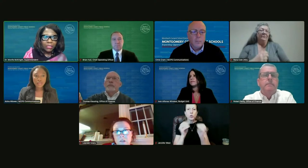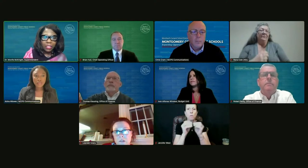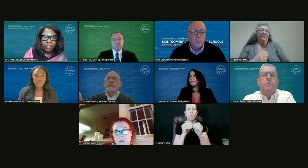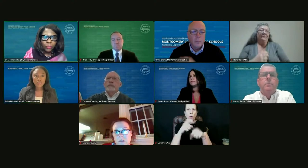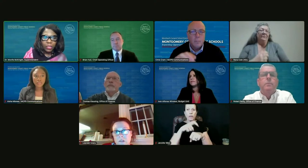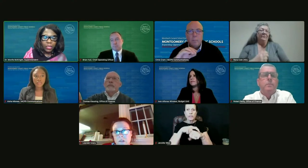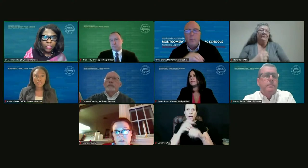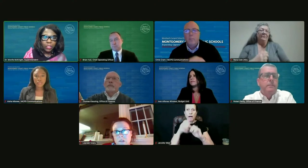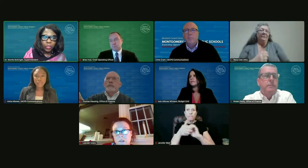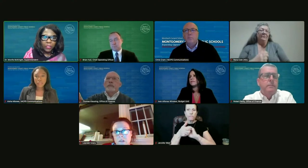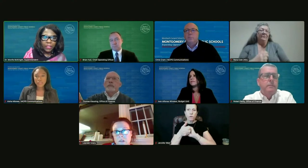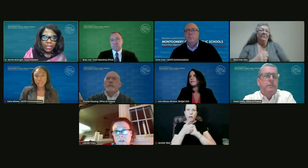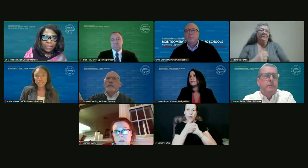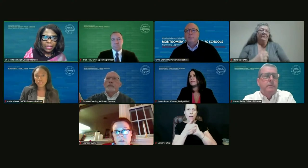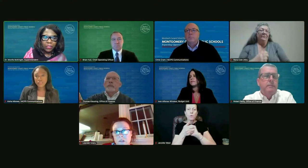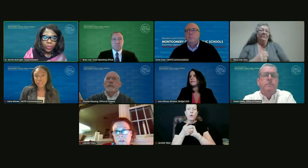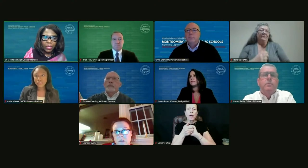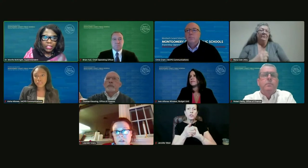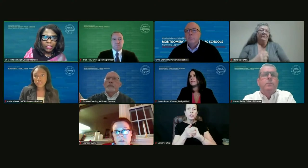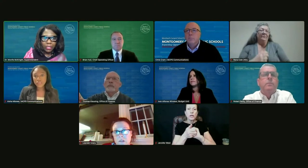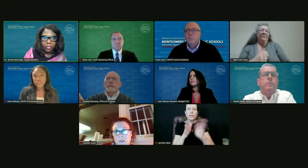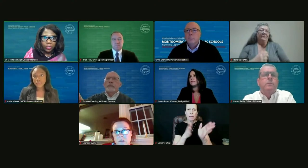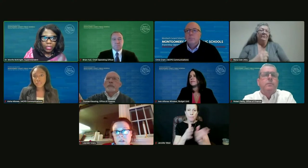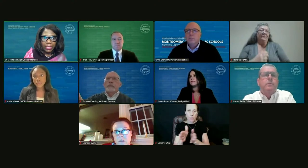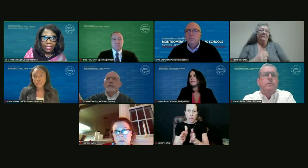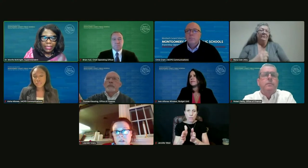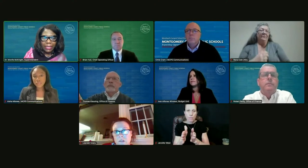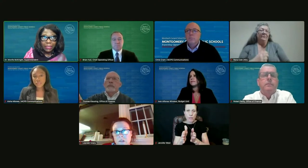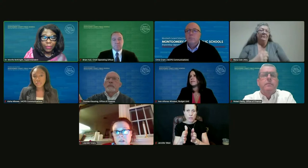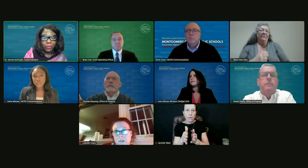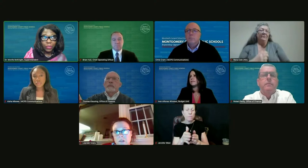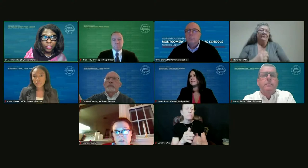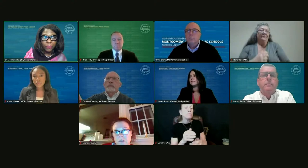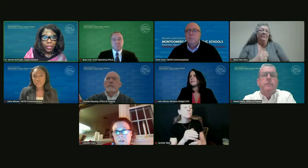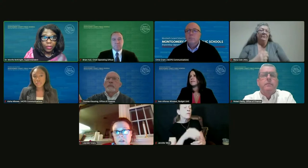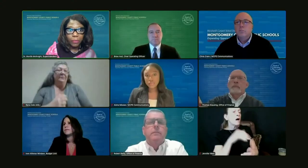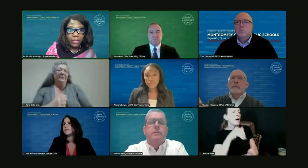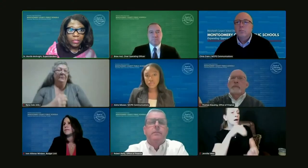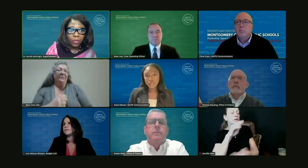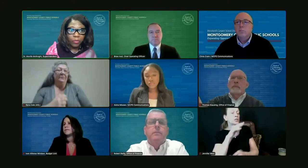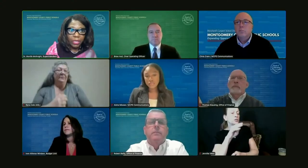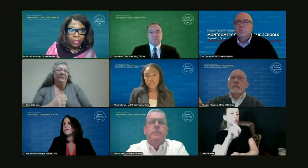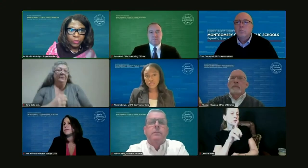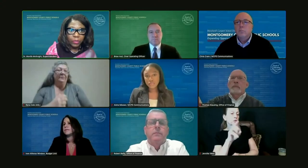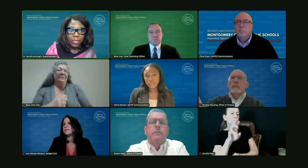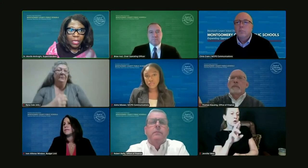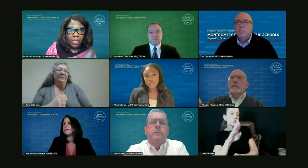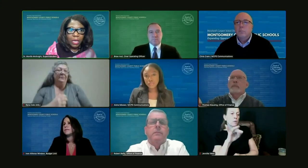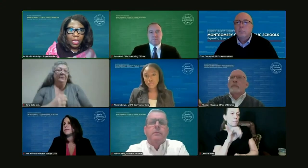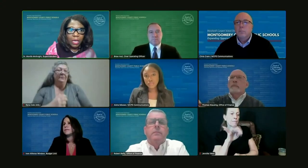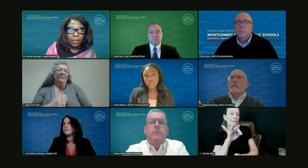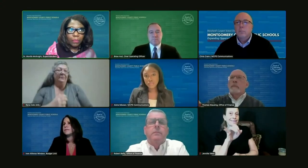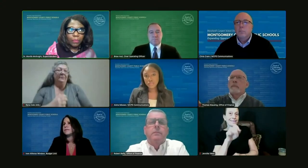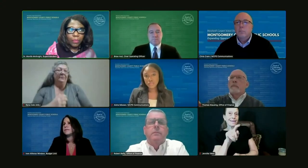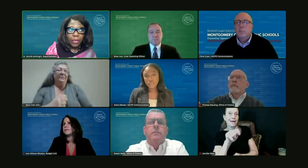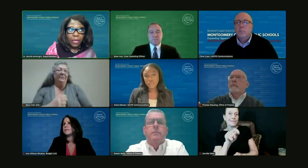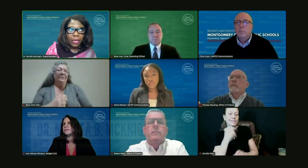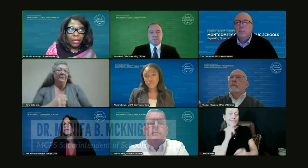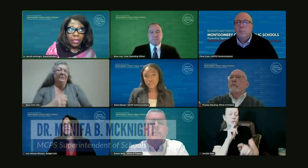So that's a good one. In terms of class size, we actually adhere to the class size limits, which vary based on the grade levels.